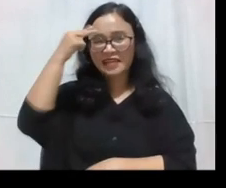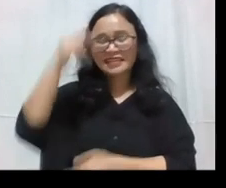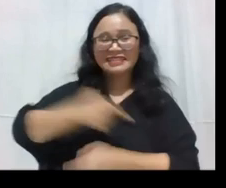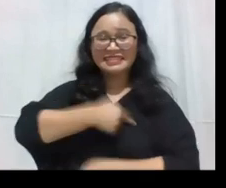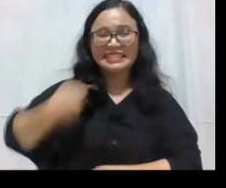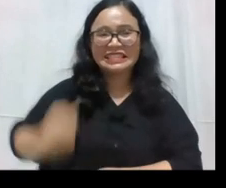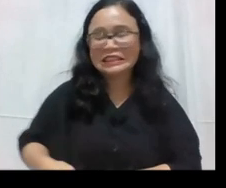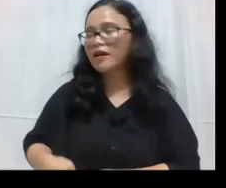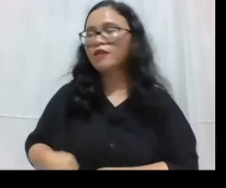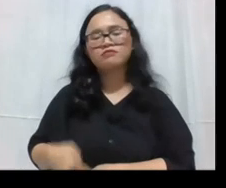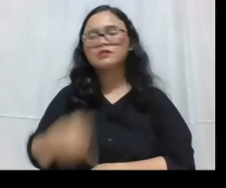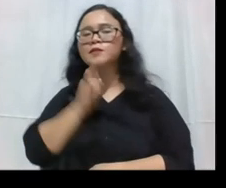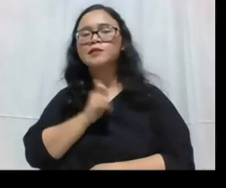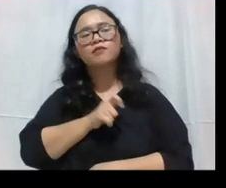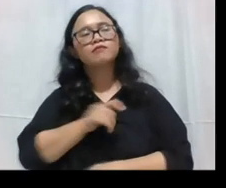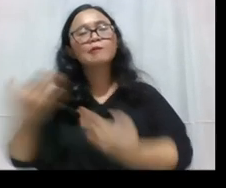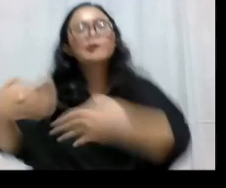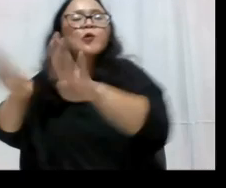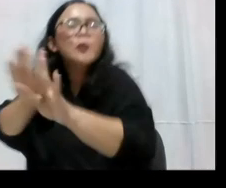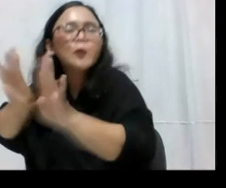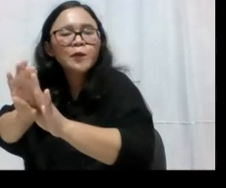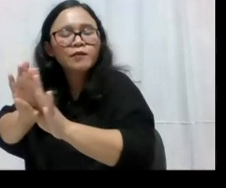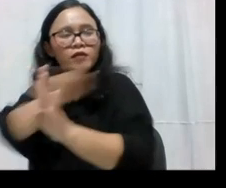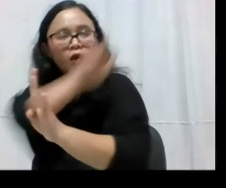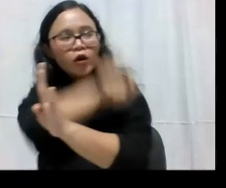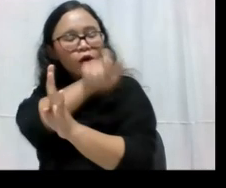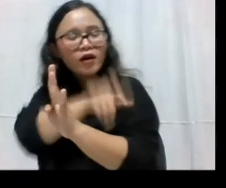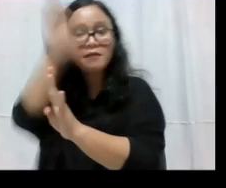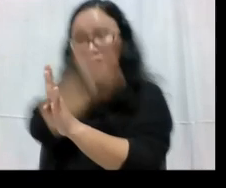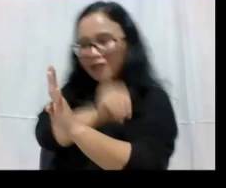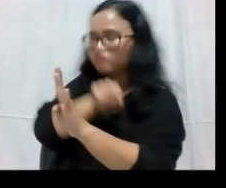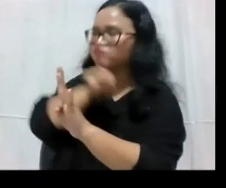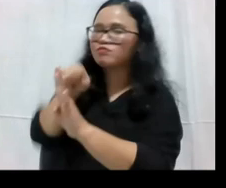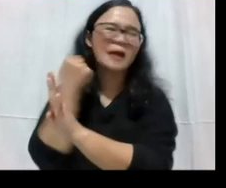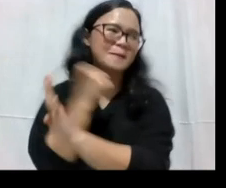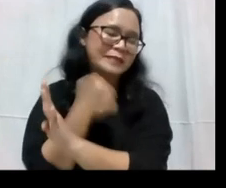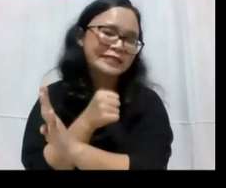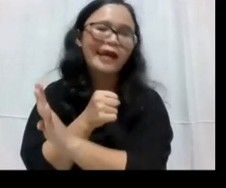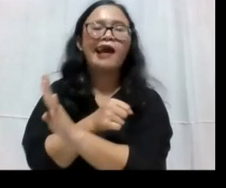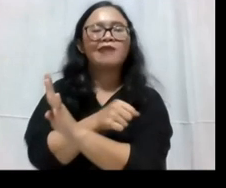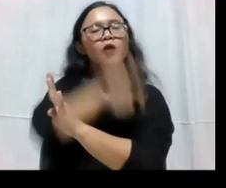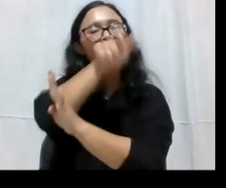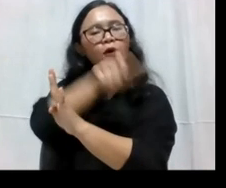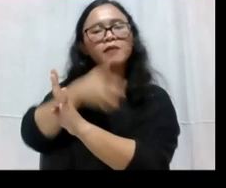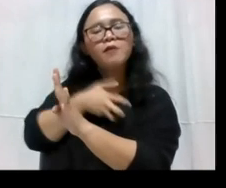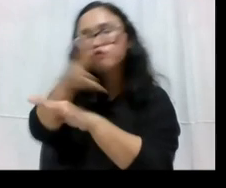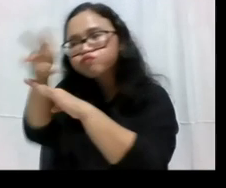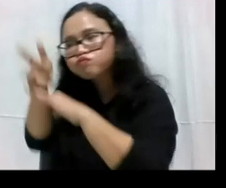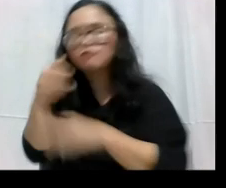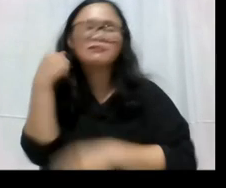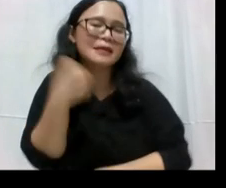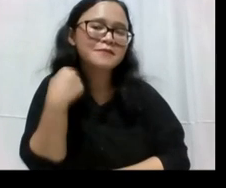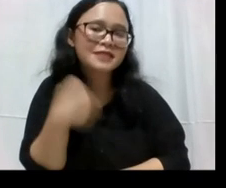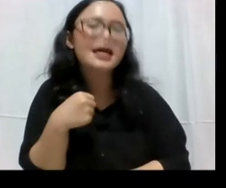or being unpatriotic. They will go after your personal attacks. He was really worried about both of these things, and actually more about the